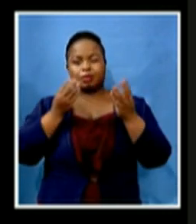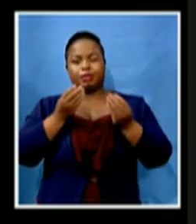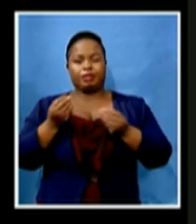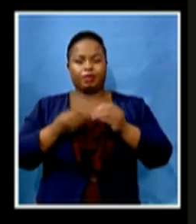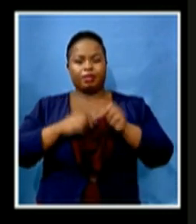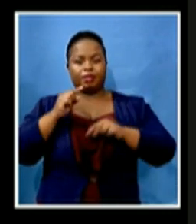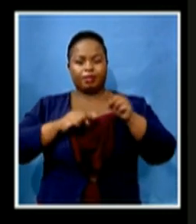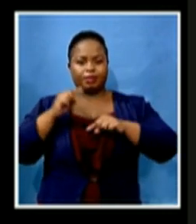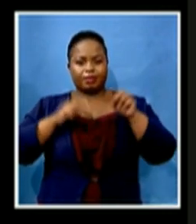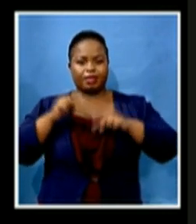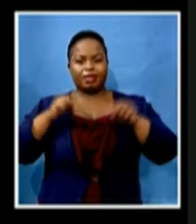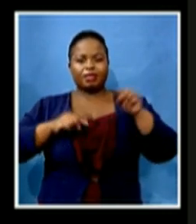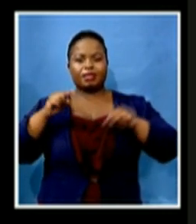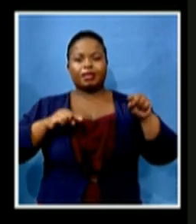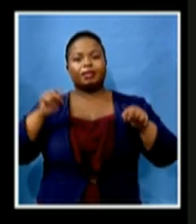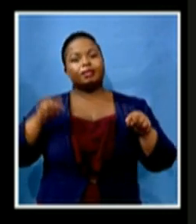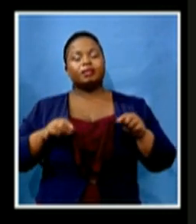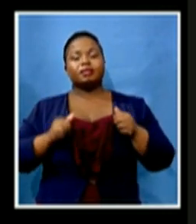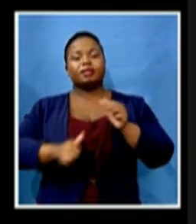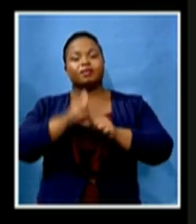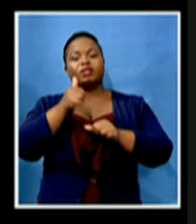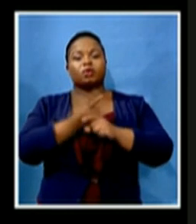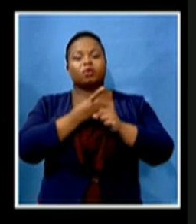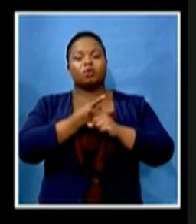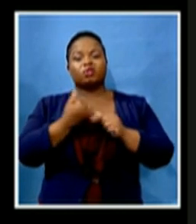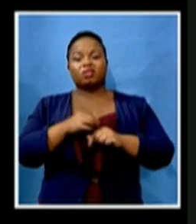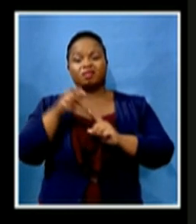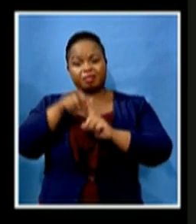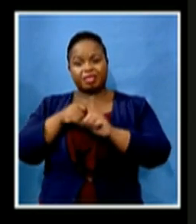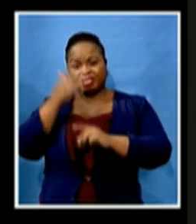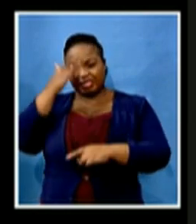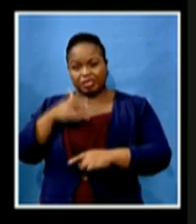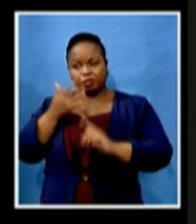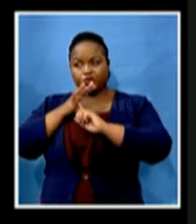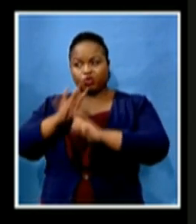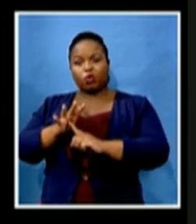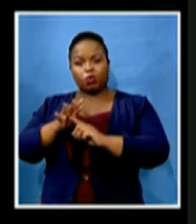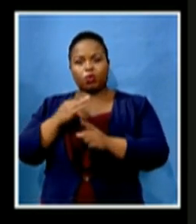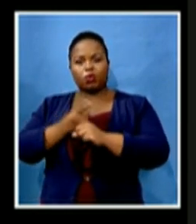cases is a figure that is the cumulative cases by the beginning of November.